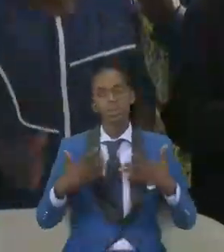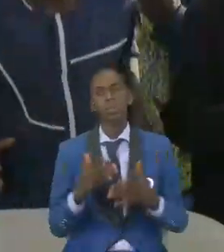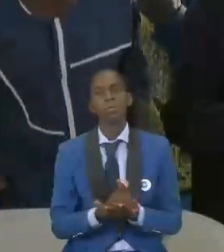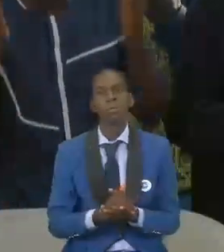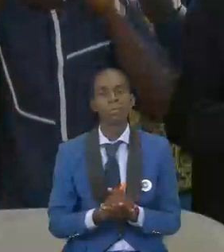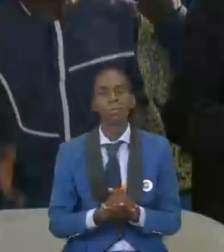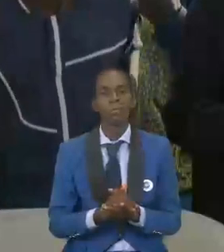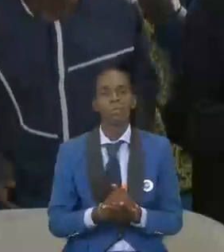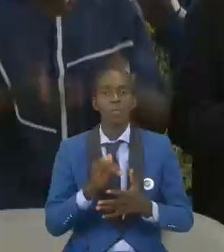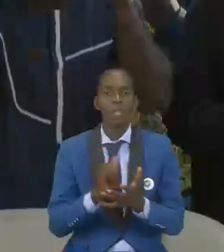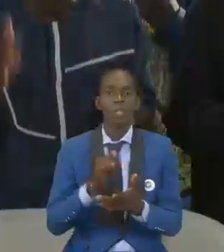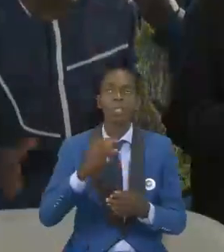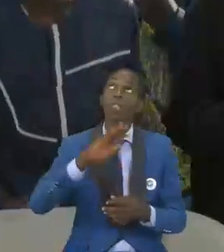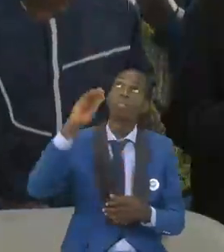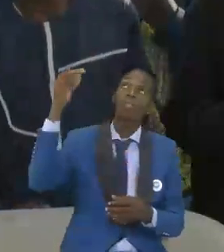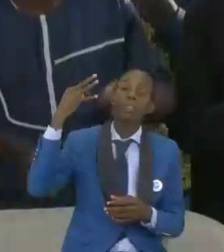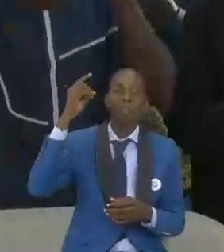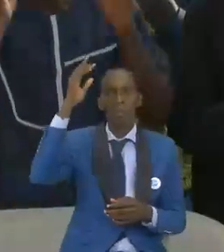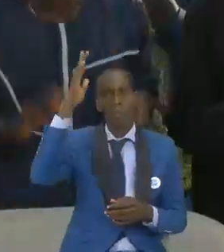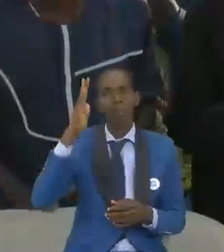that the grace of God